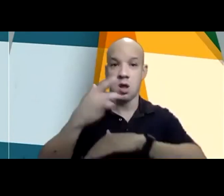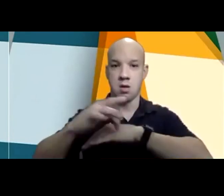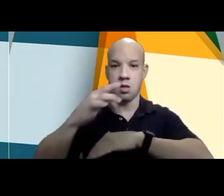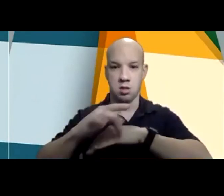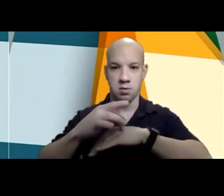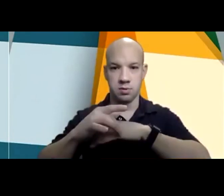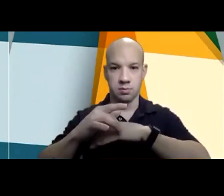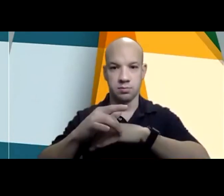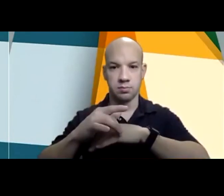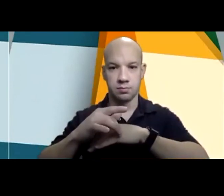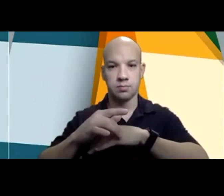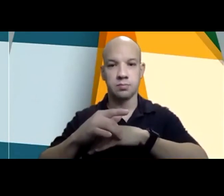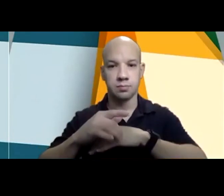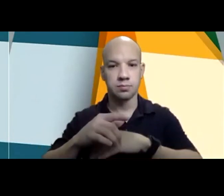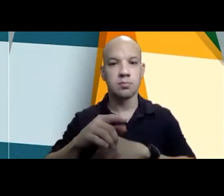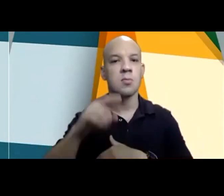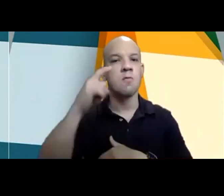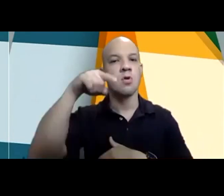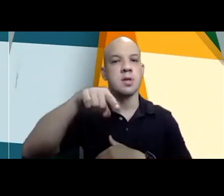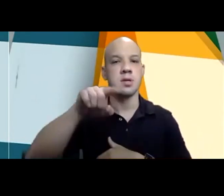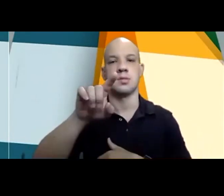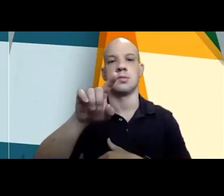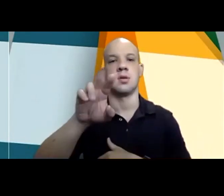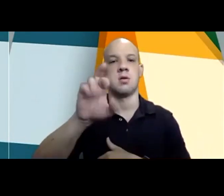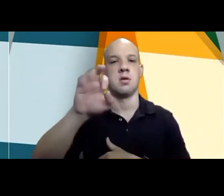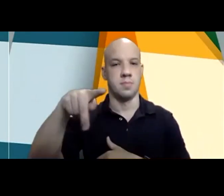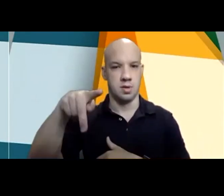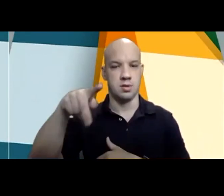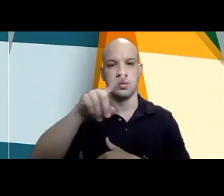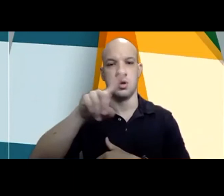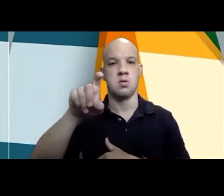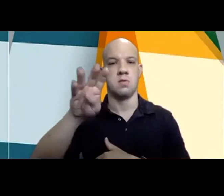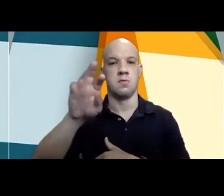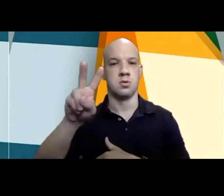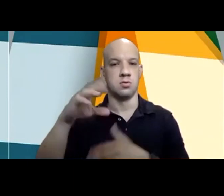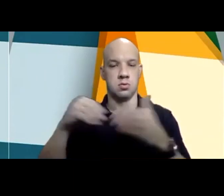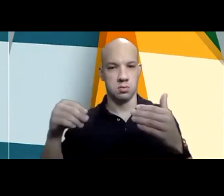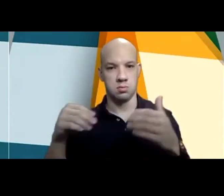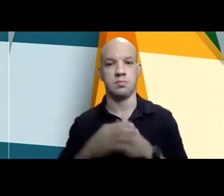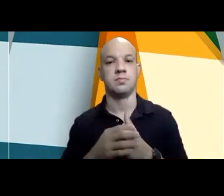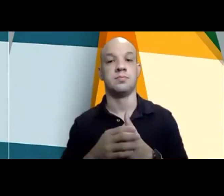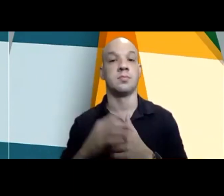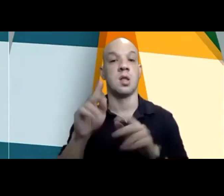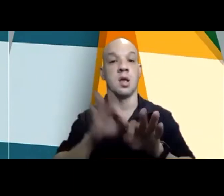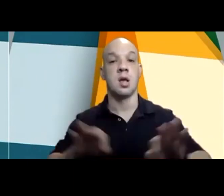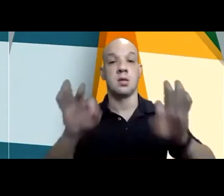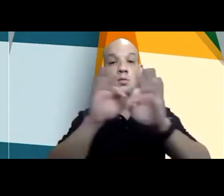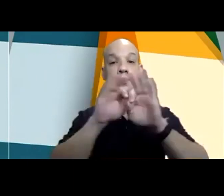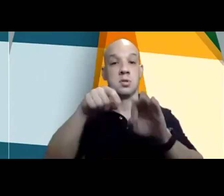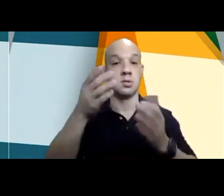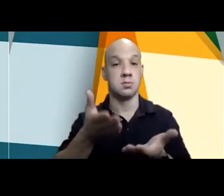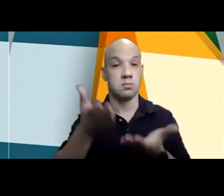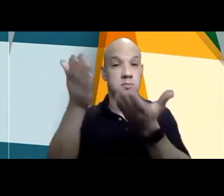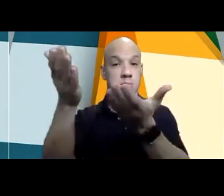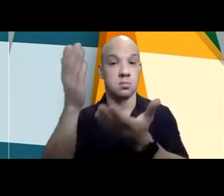$542,000 for this RFP. It is important that, to mention that the information submitted will permit a pass